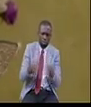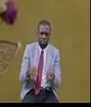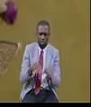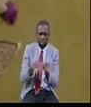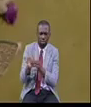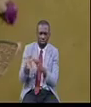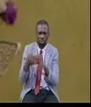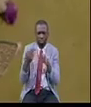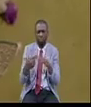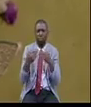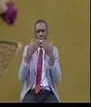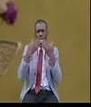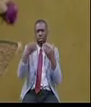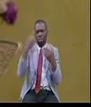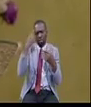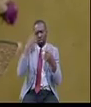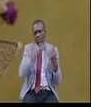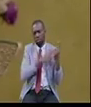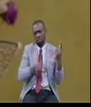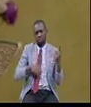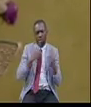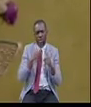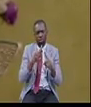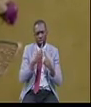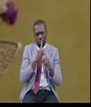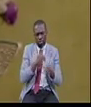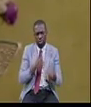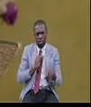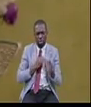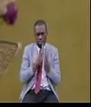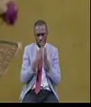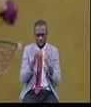In Jesus' name, we pray.